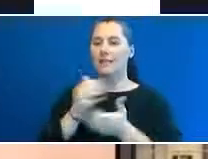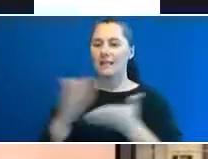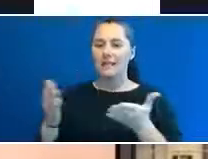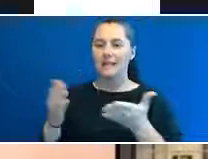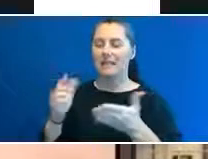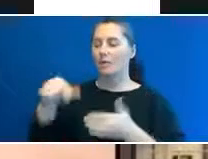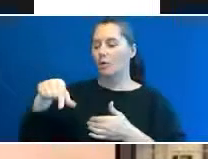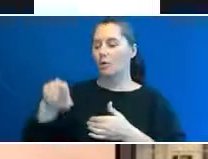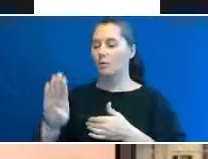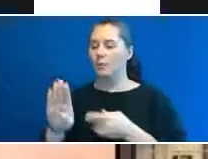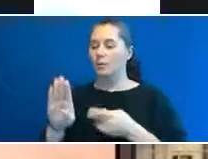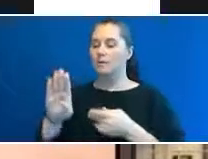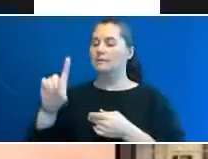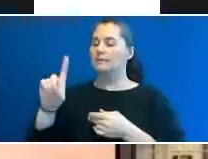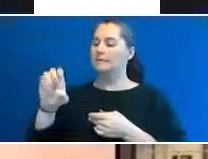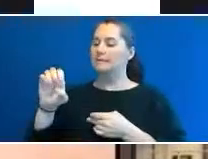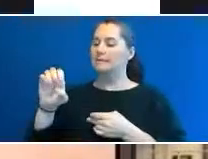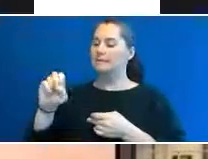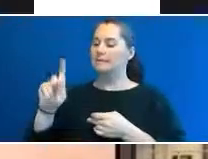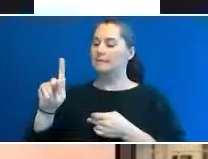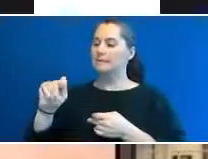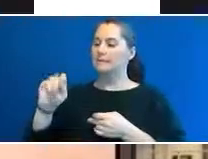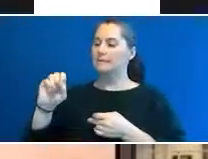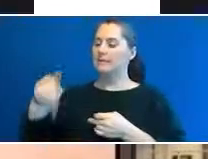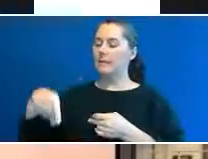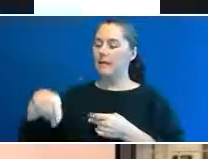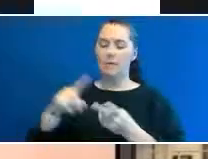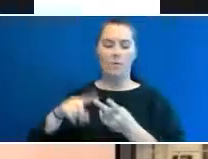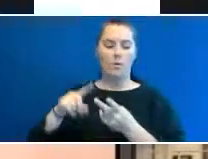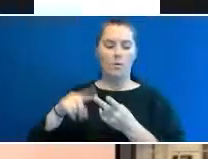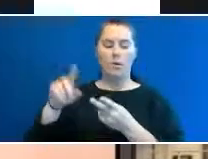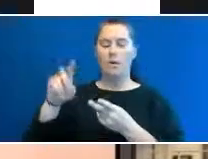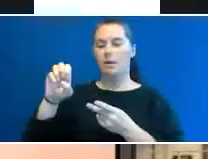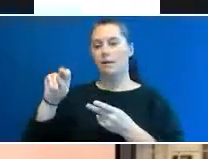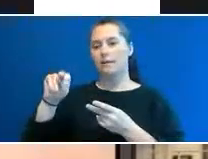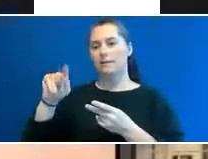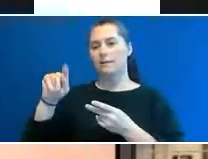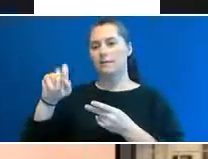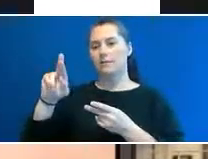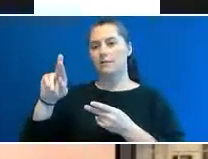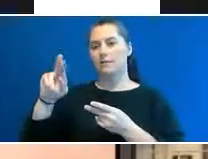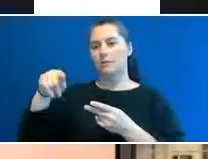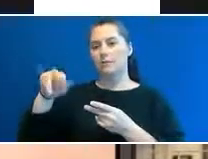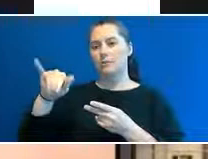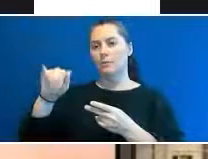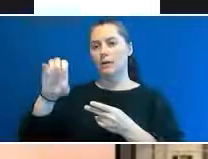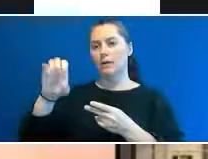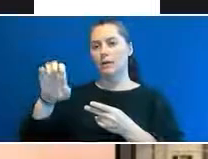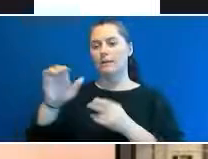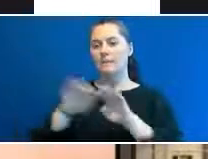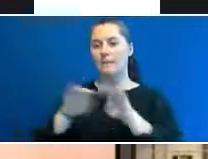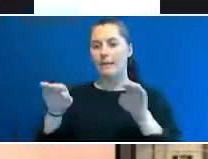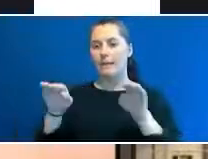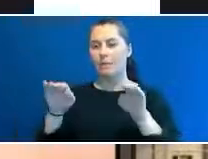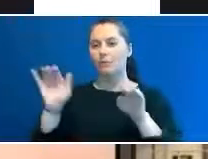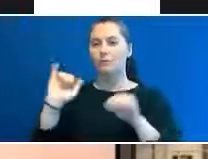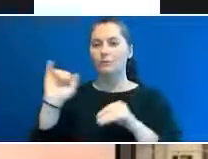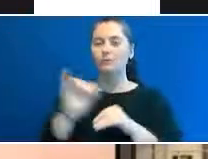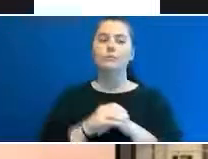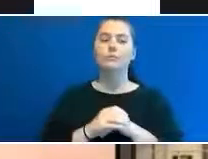or any of the enterprise levels as well. So we're going to take a scenario here now. In